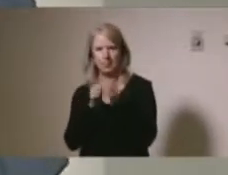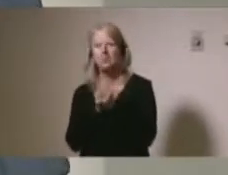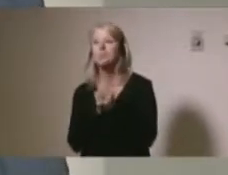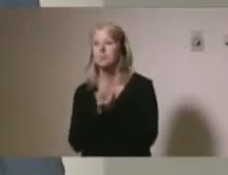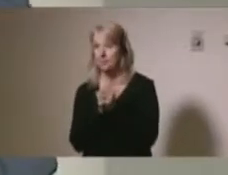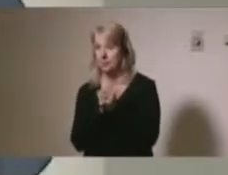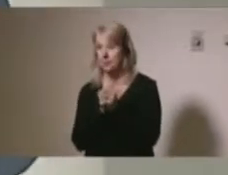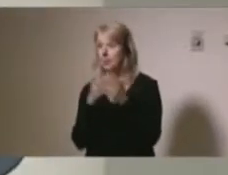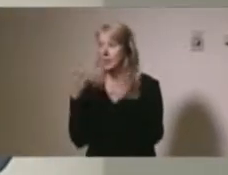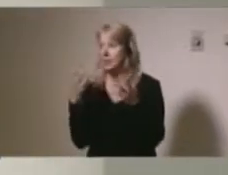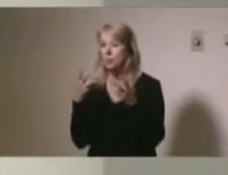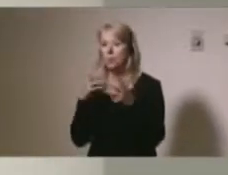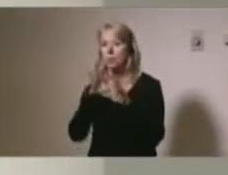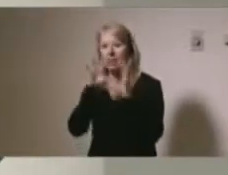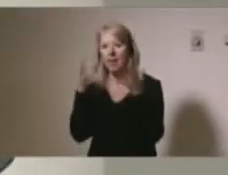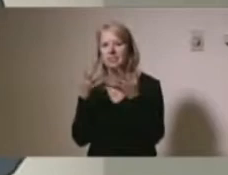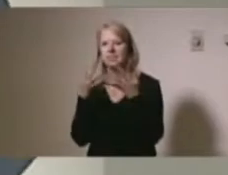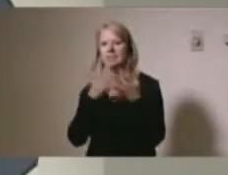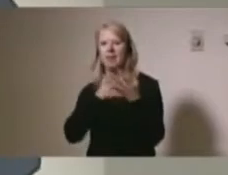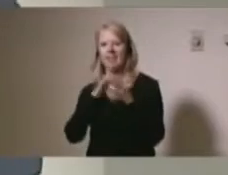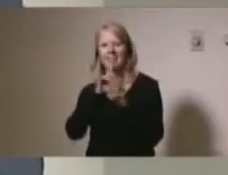So that's an answer